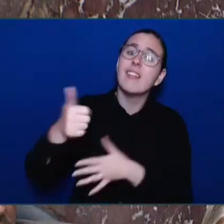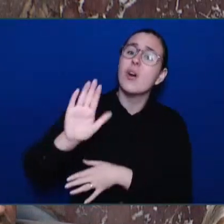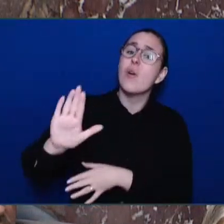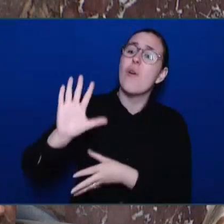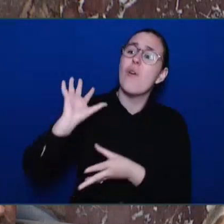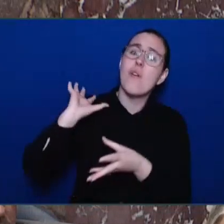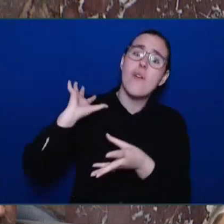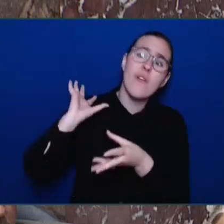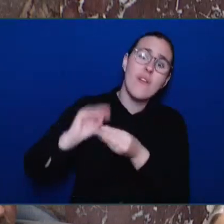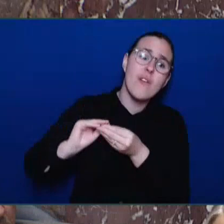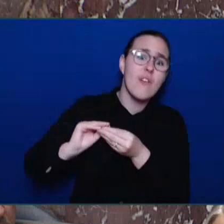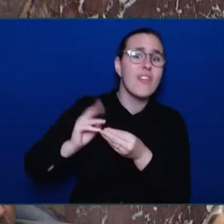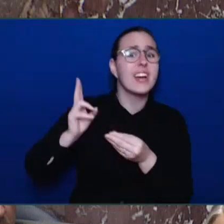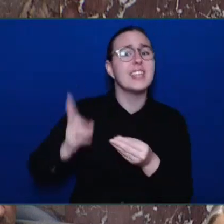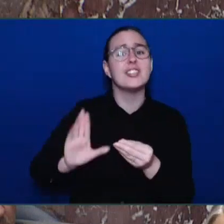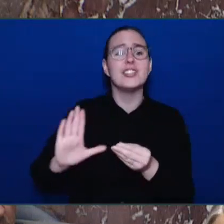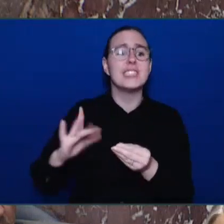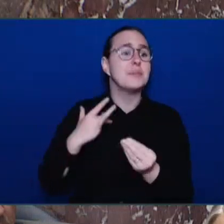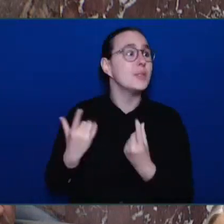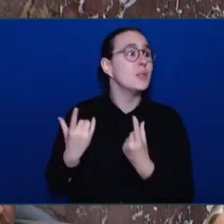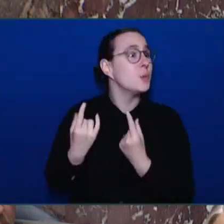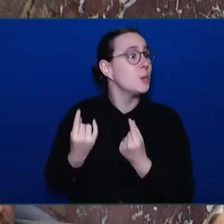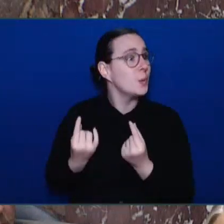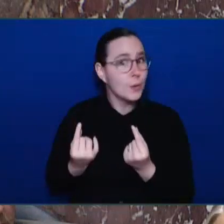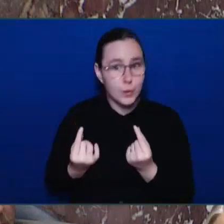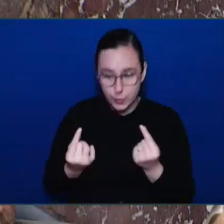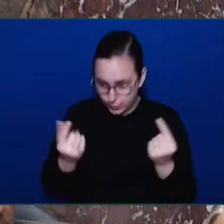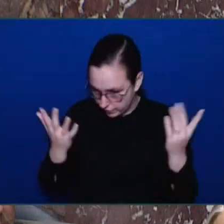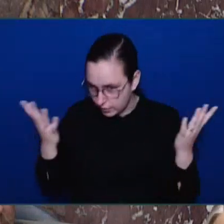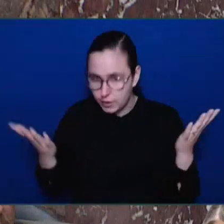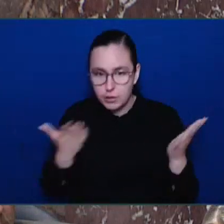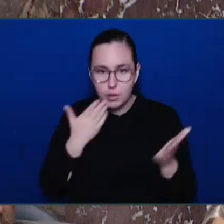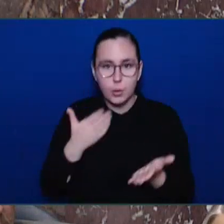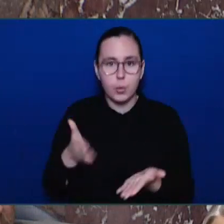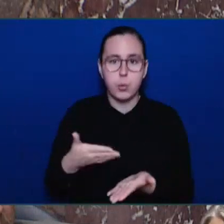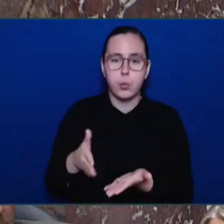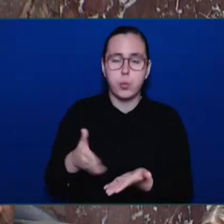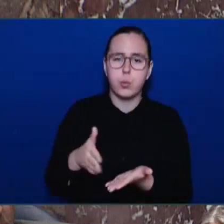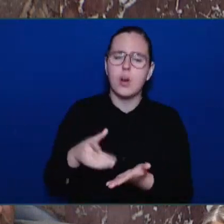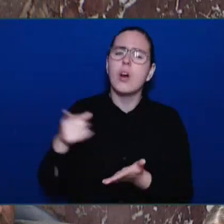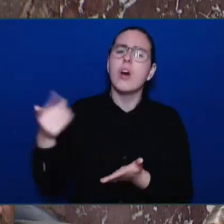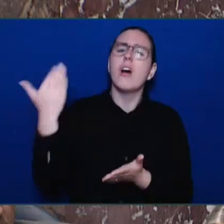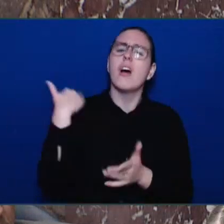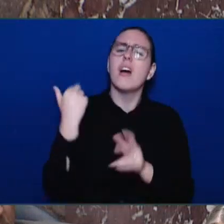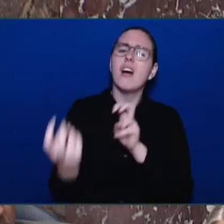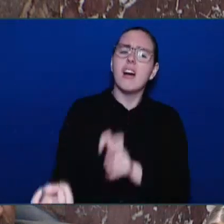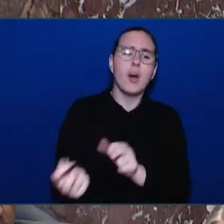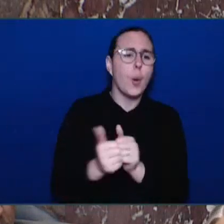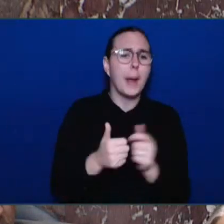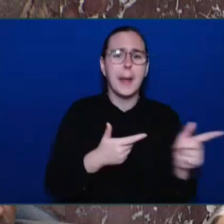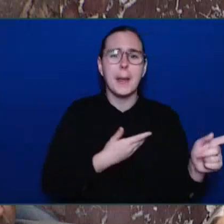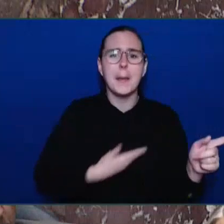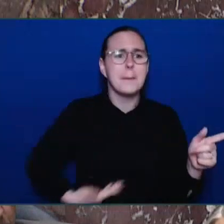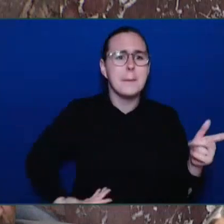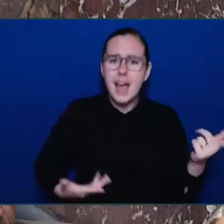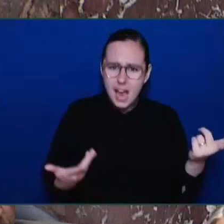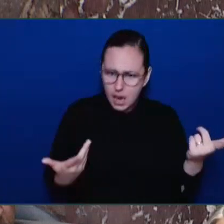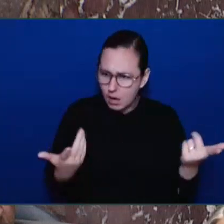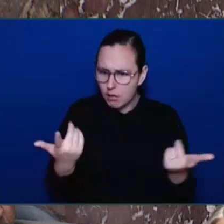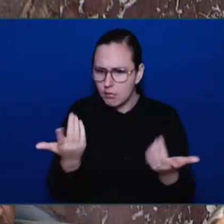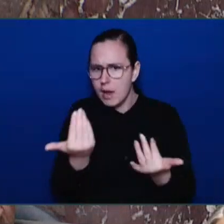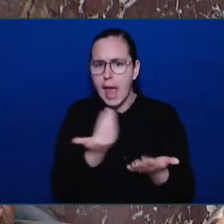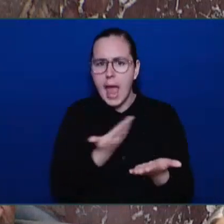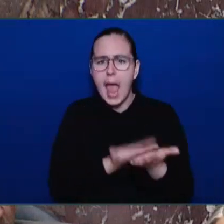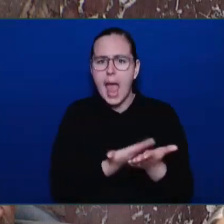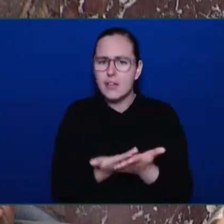year in December, he met with the mayors, said to the mayors, show me the evidence, didn't believe that this was a real issue. Then in April, when the mayors wrote to